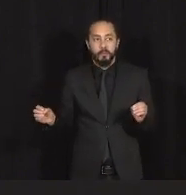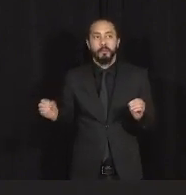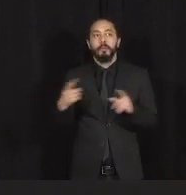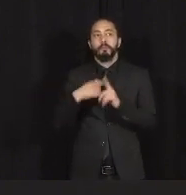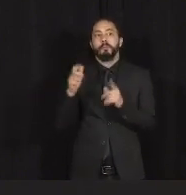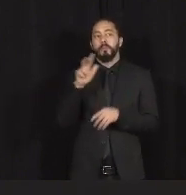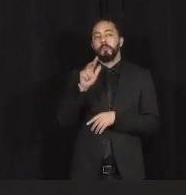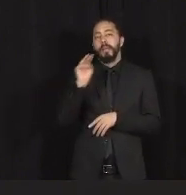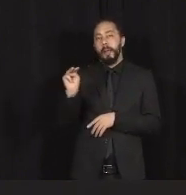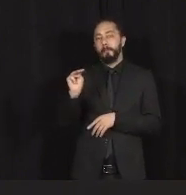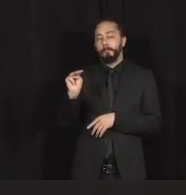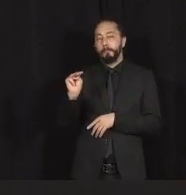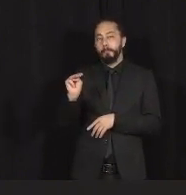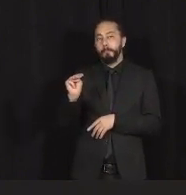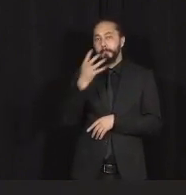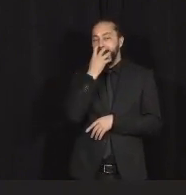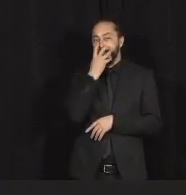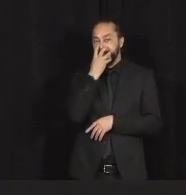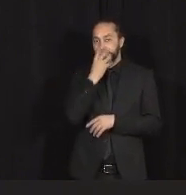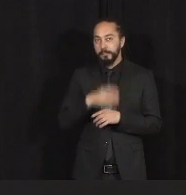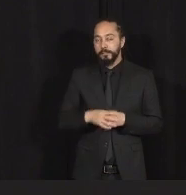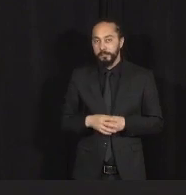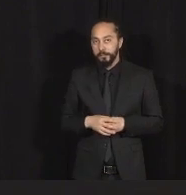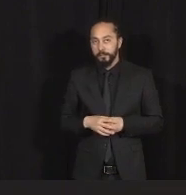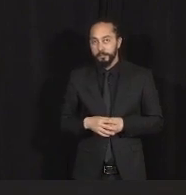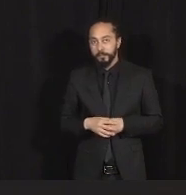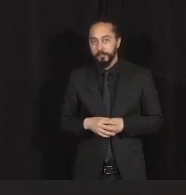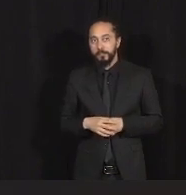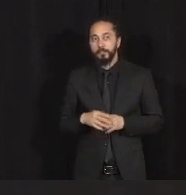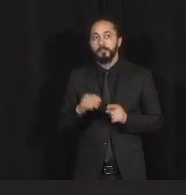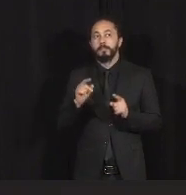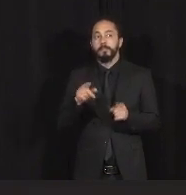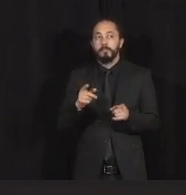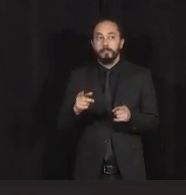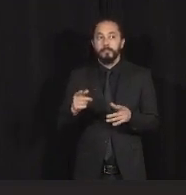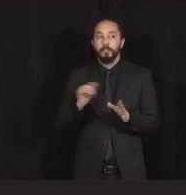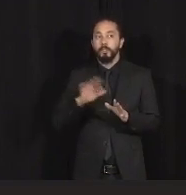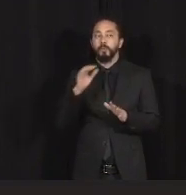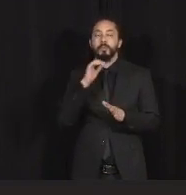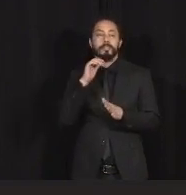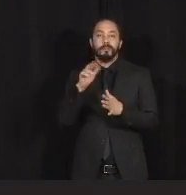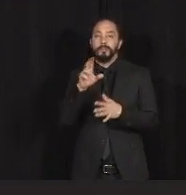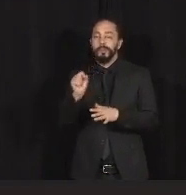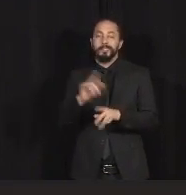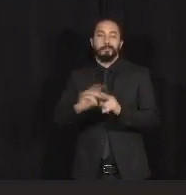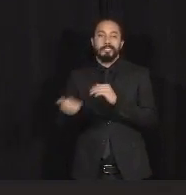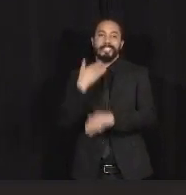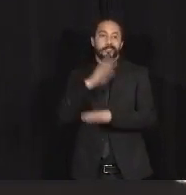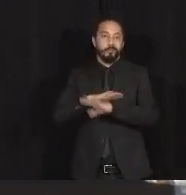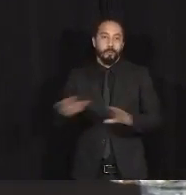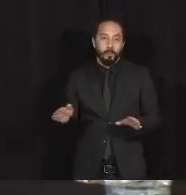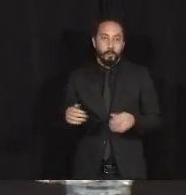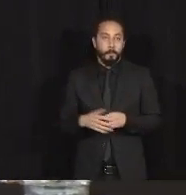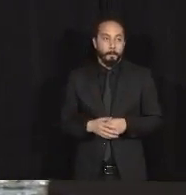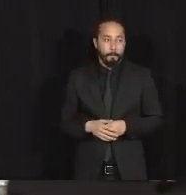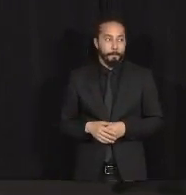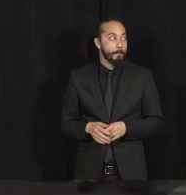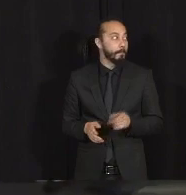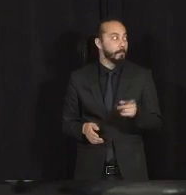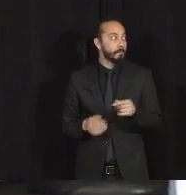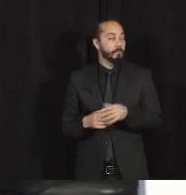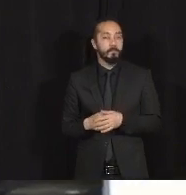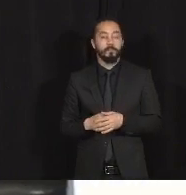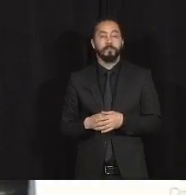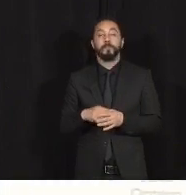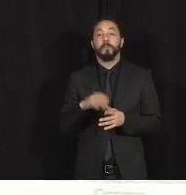from a modeling perspective, I would have to hand that over to Peter or Staney to comment on whether that would change on the model. Is